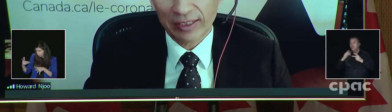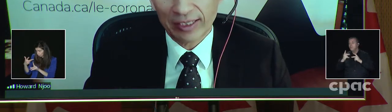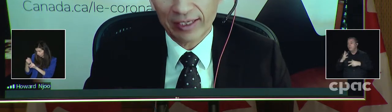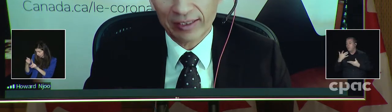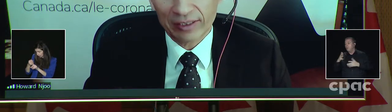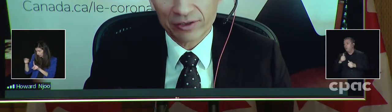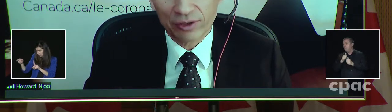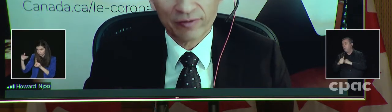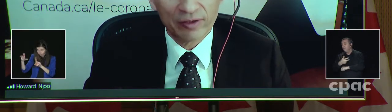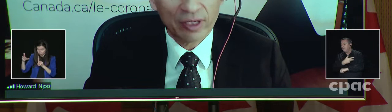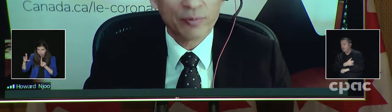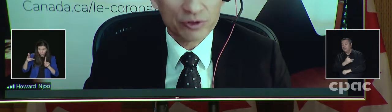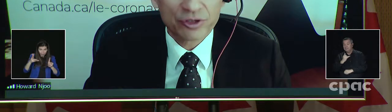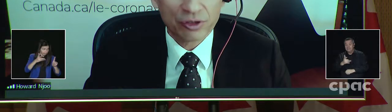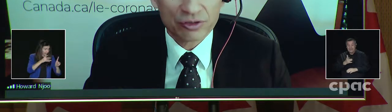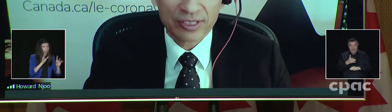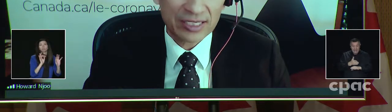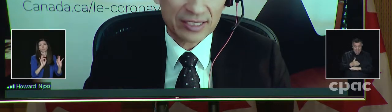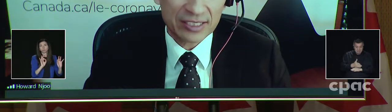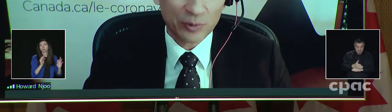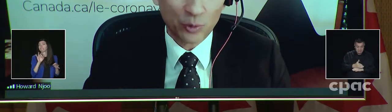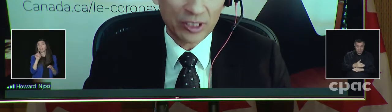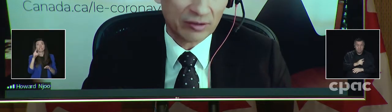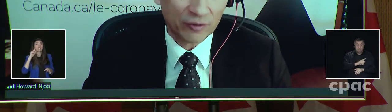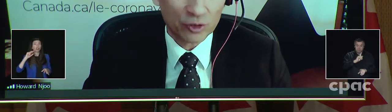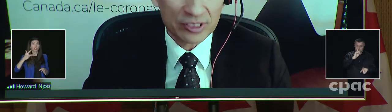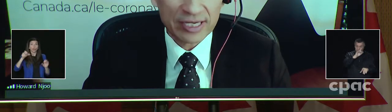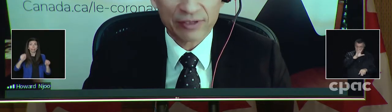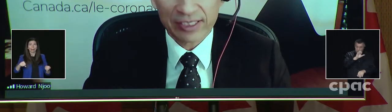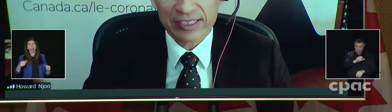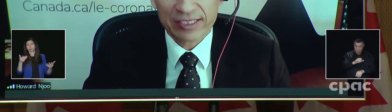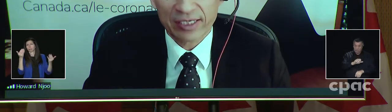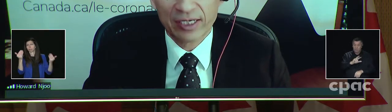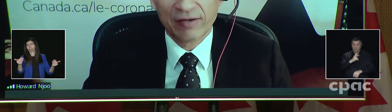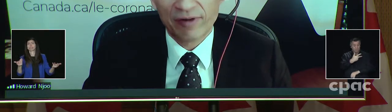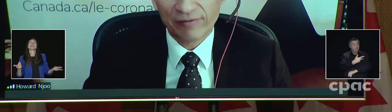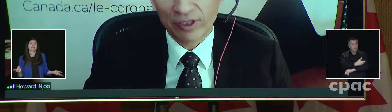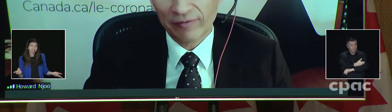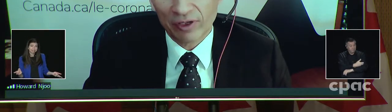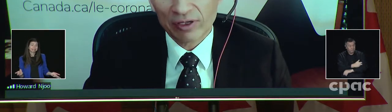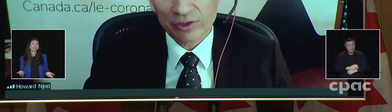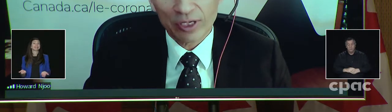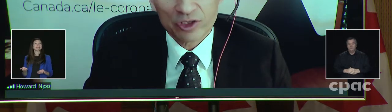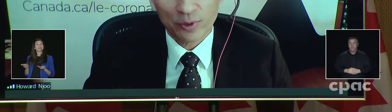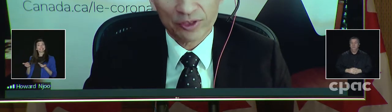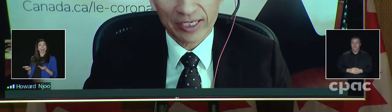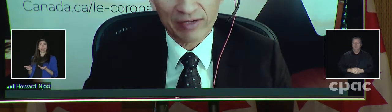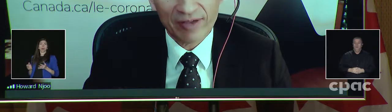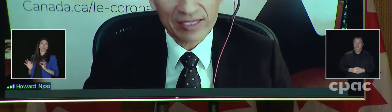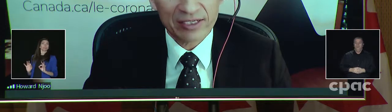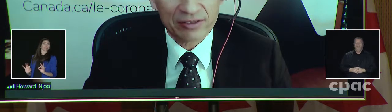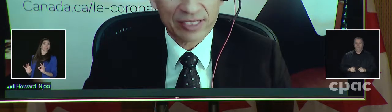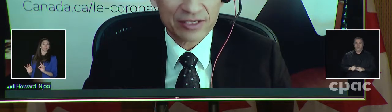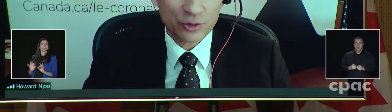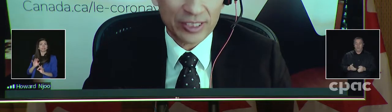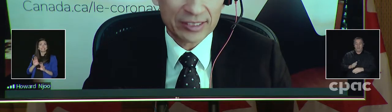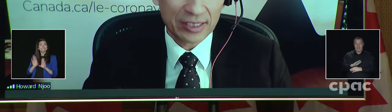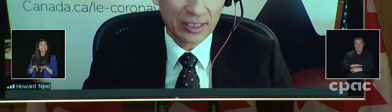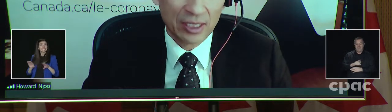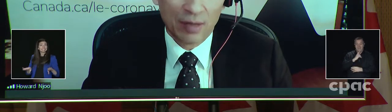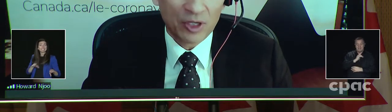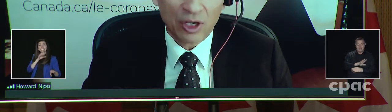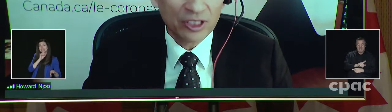get that sort of a booster dose. So that's number one. And of course, now the kids 5 to 11 are also eligible to get a vaccine. So that's